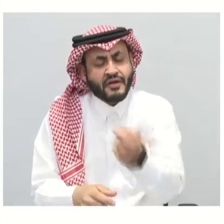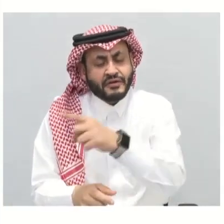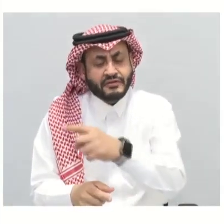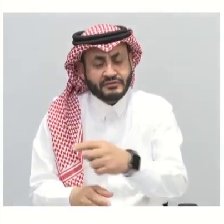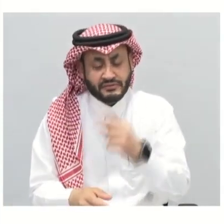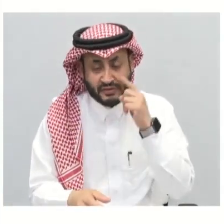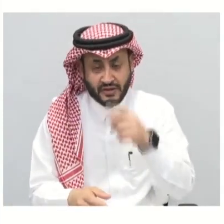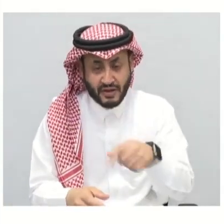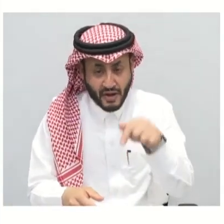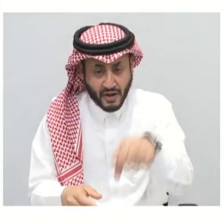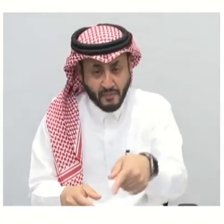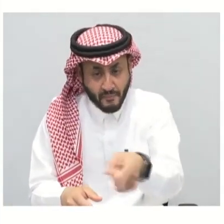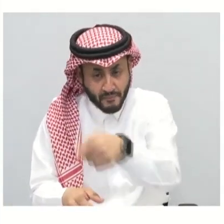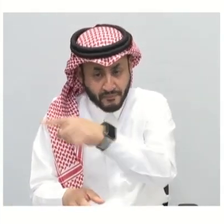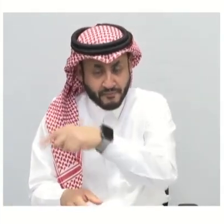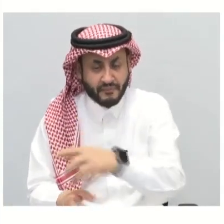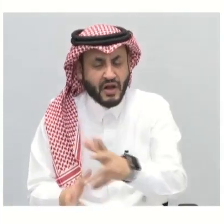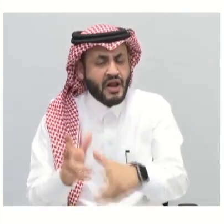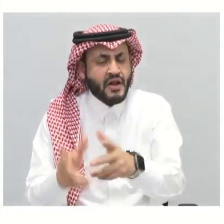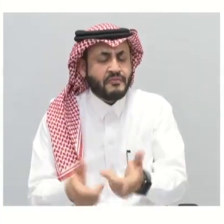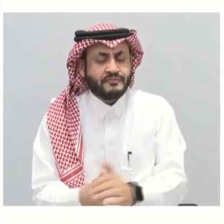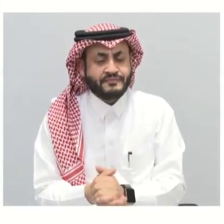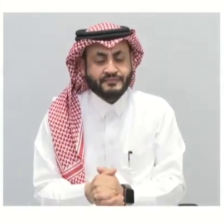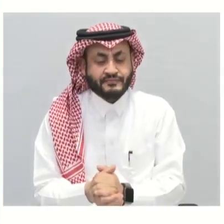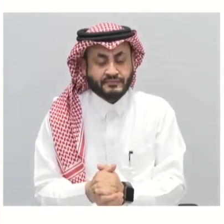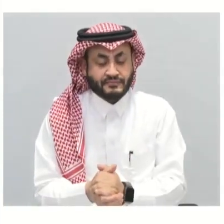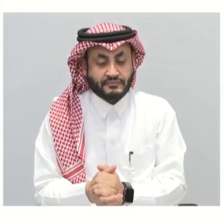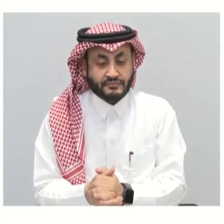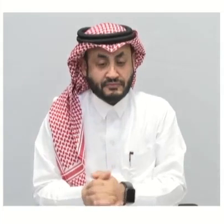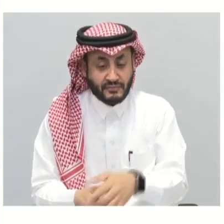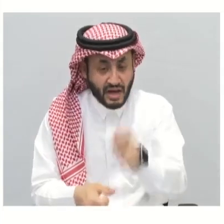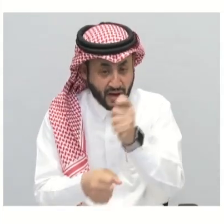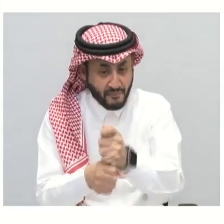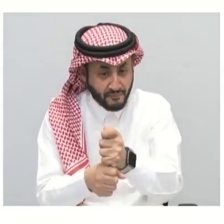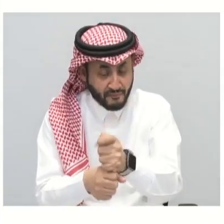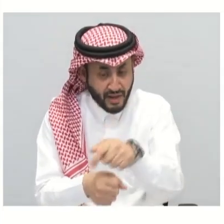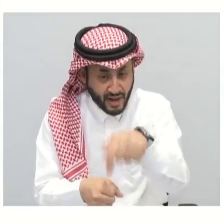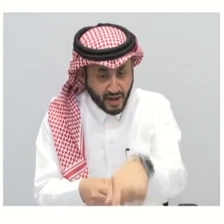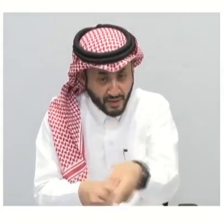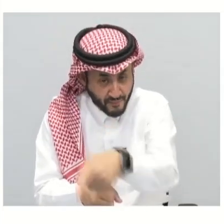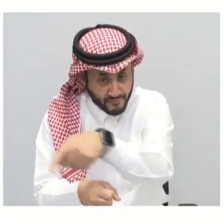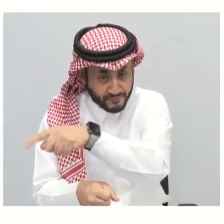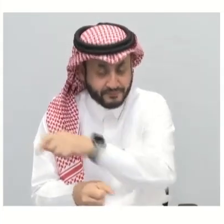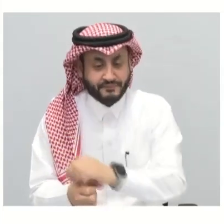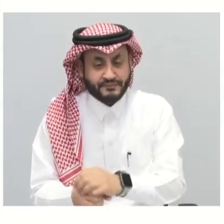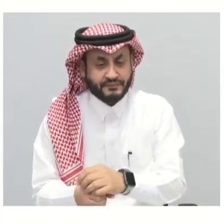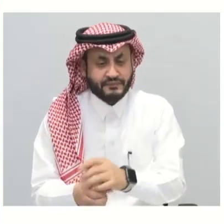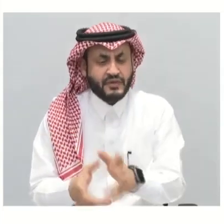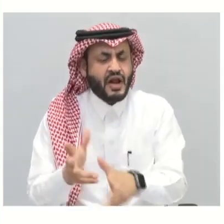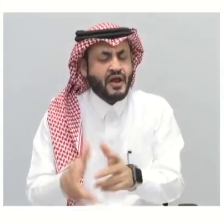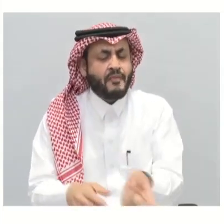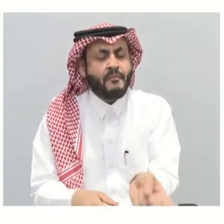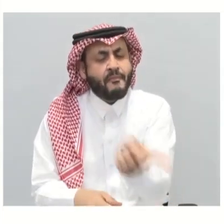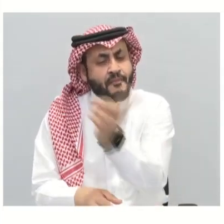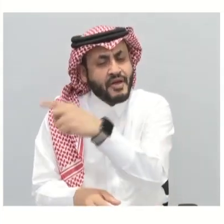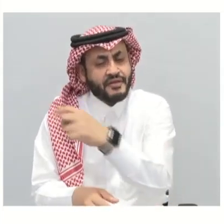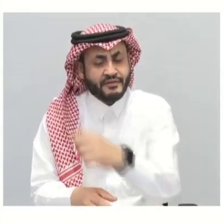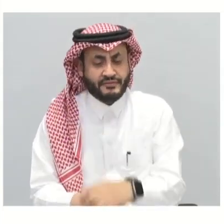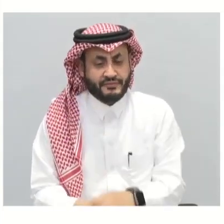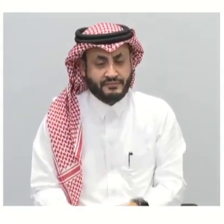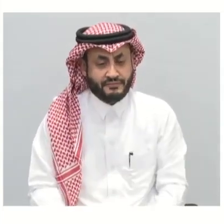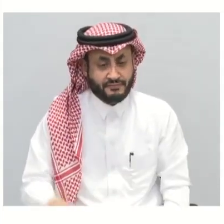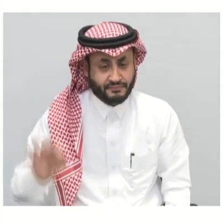present progressive. In this page, we're going to talk about using the future and the with